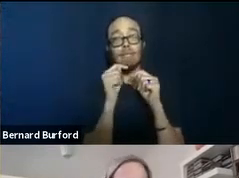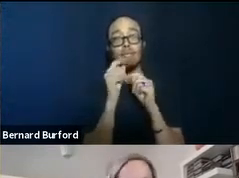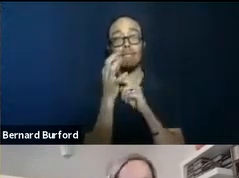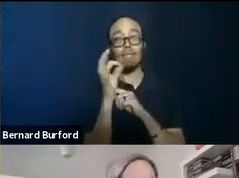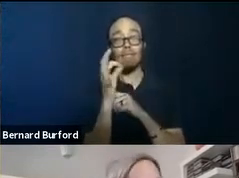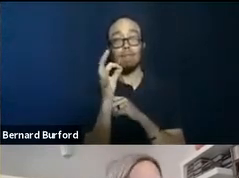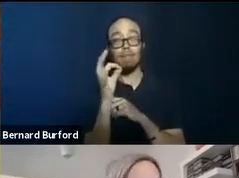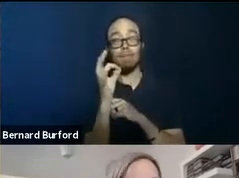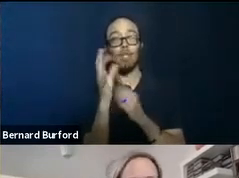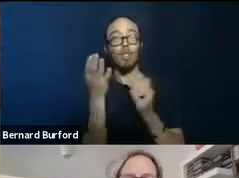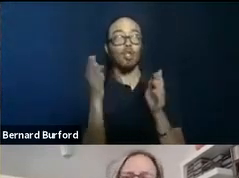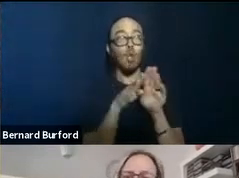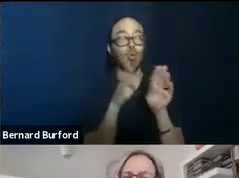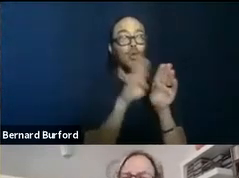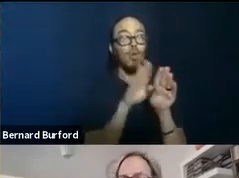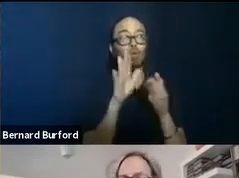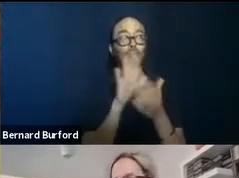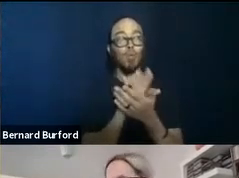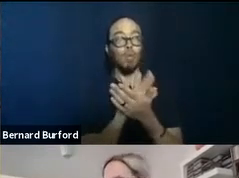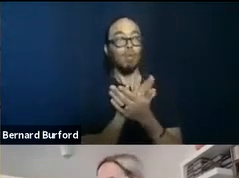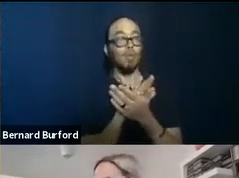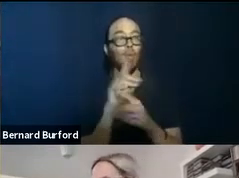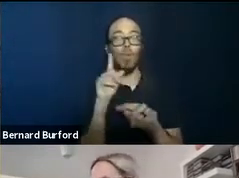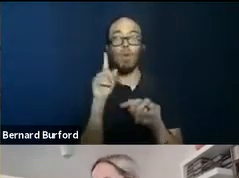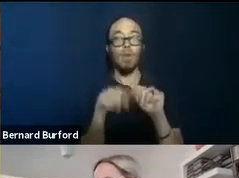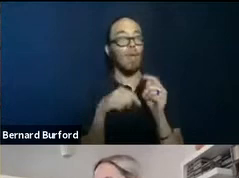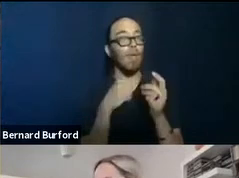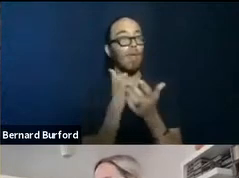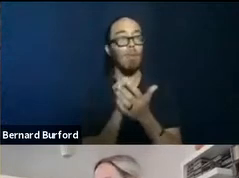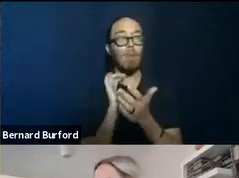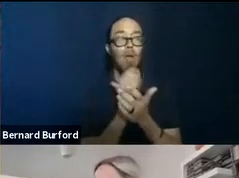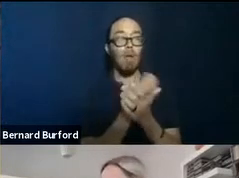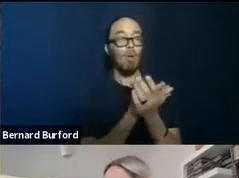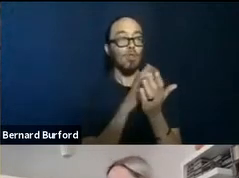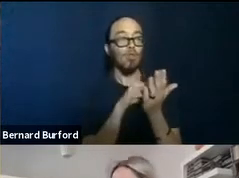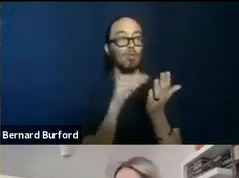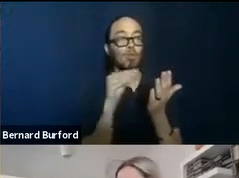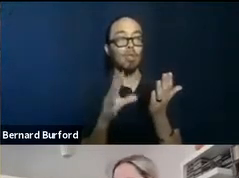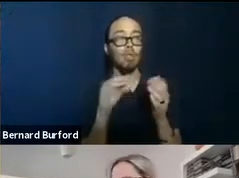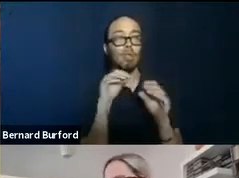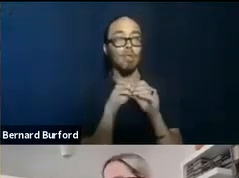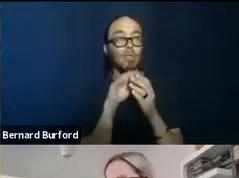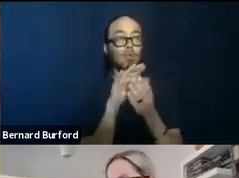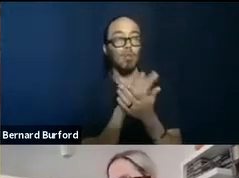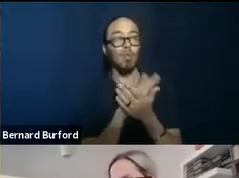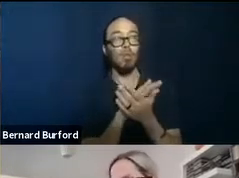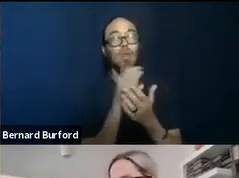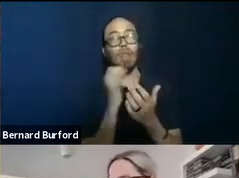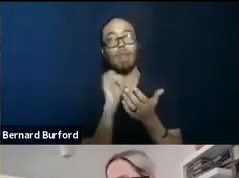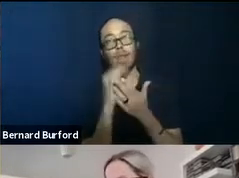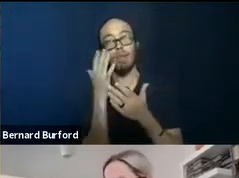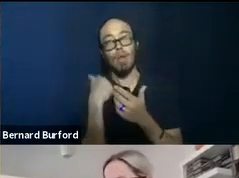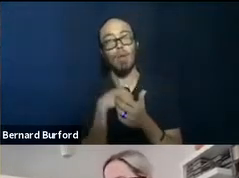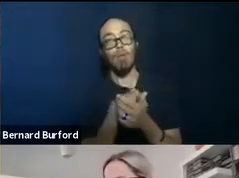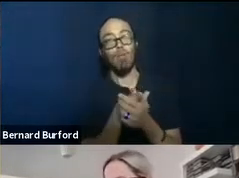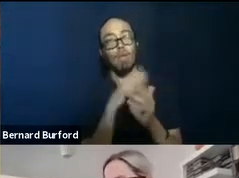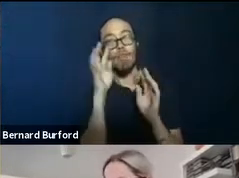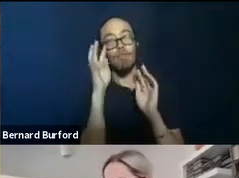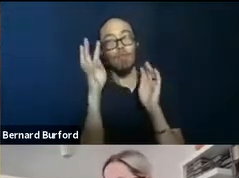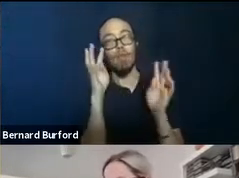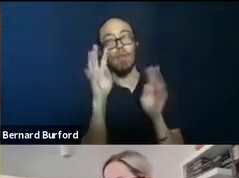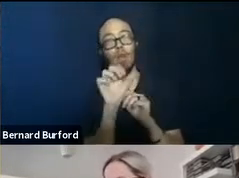are closed. We are not able to help our learners at school. That's why we have created